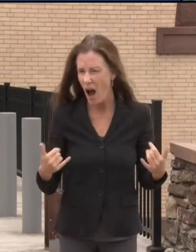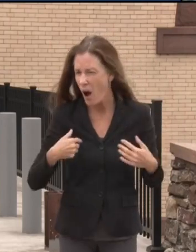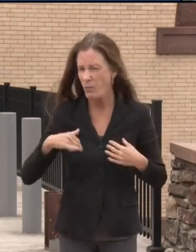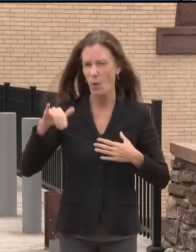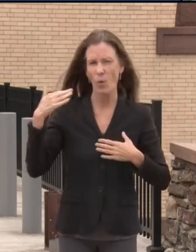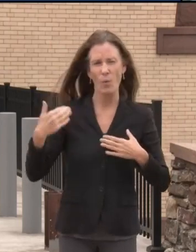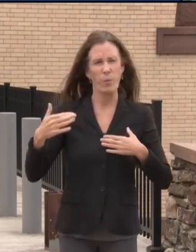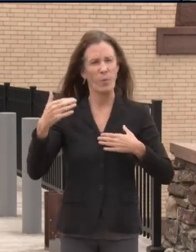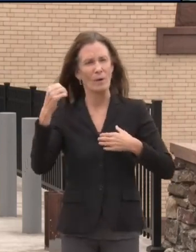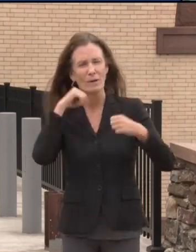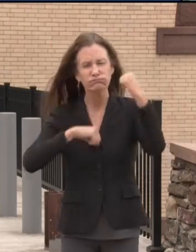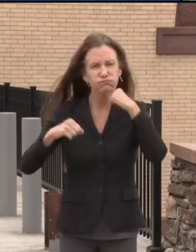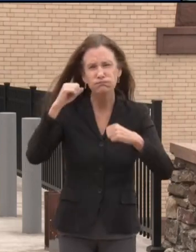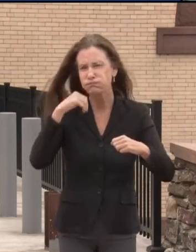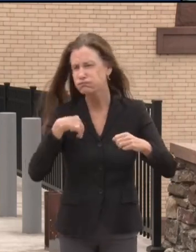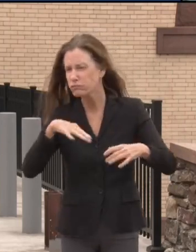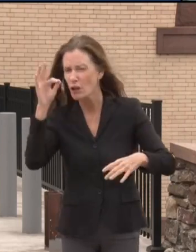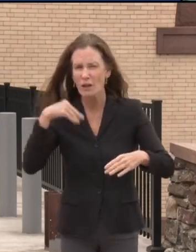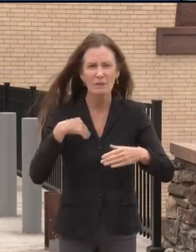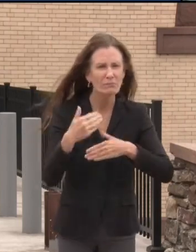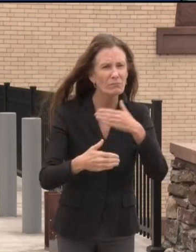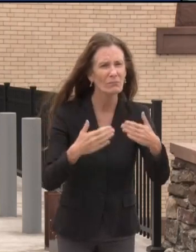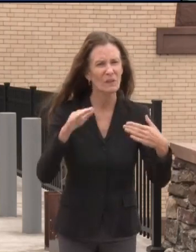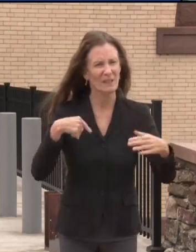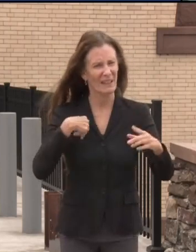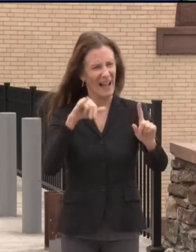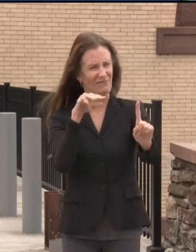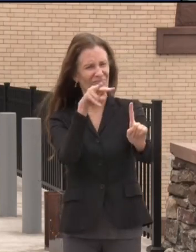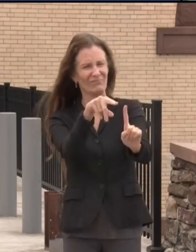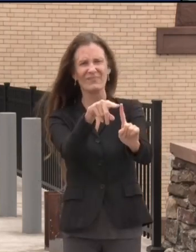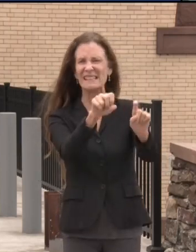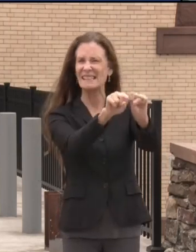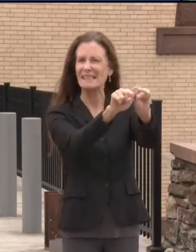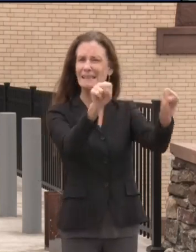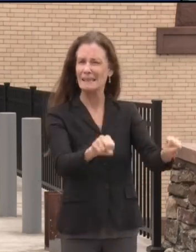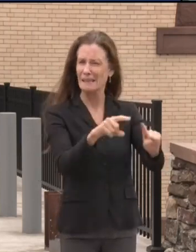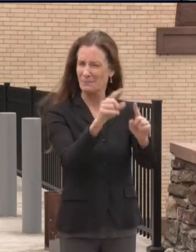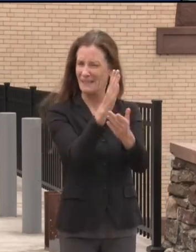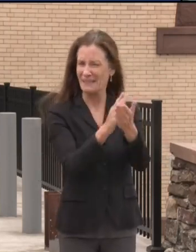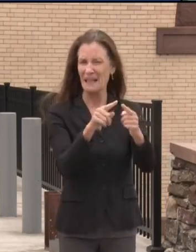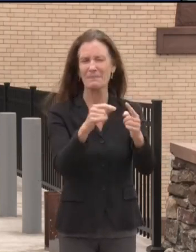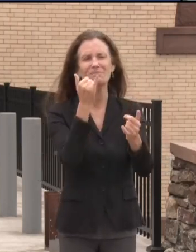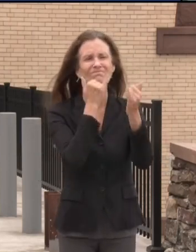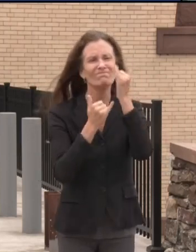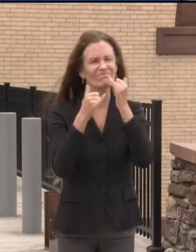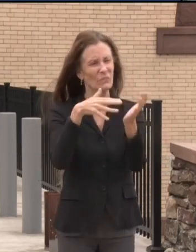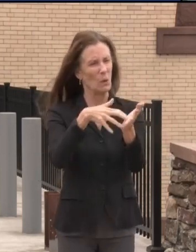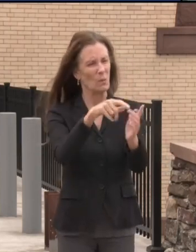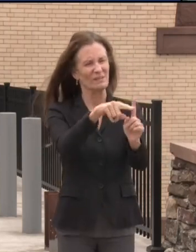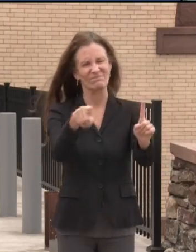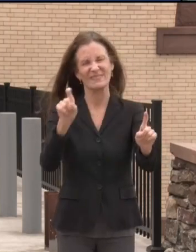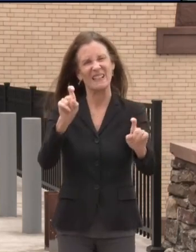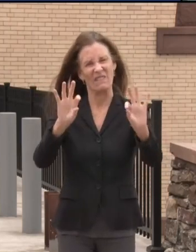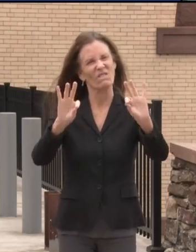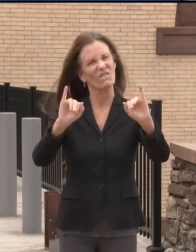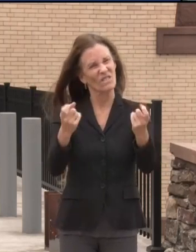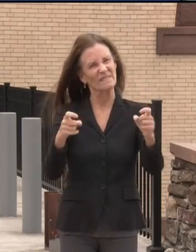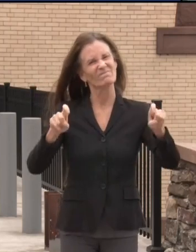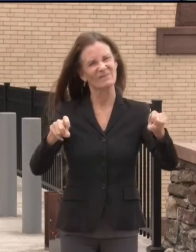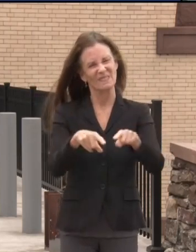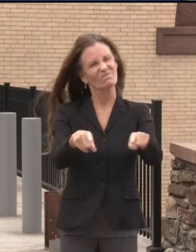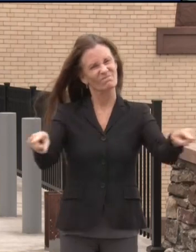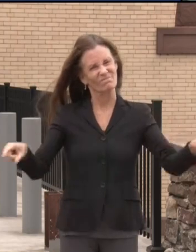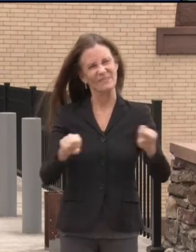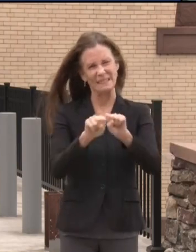that in our system, we have some weaknesses. There's some areas that we could do a better job. And I think the pandemic